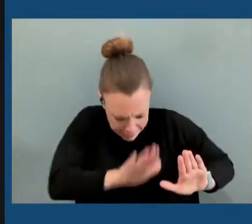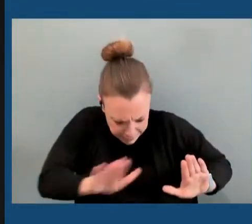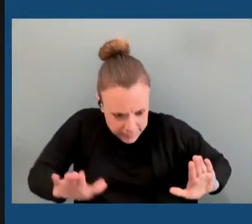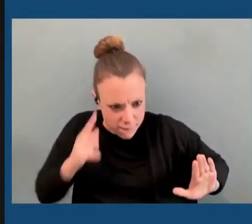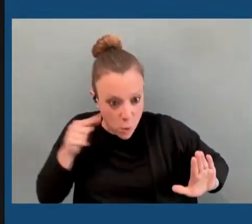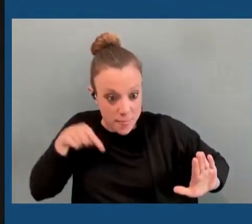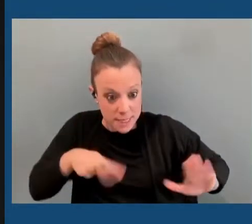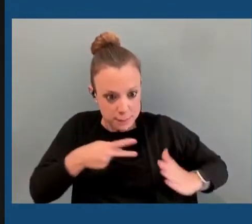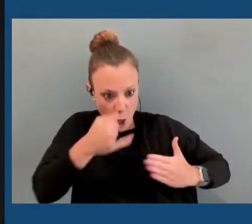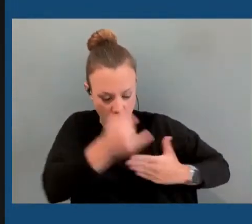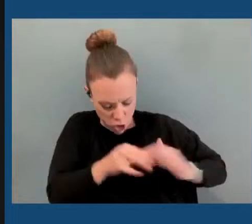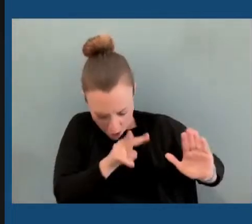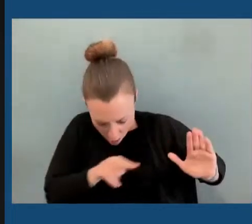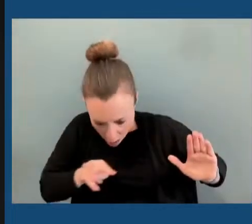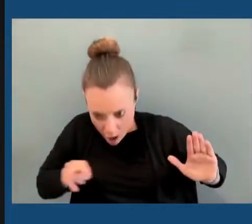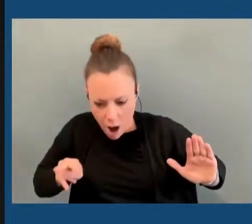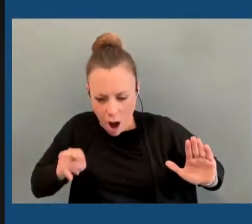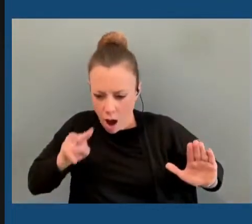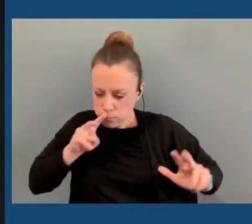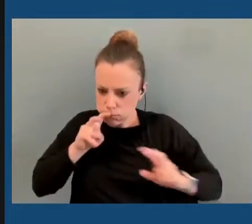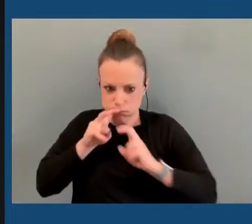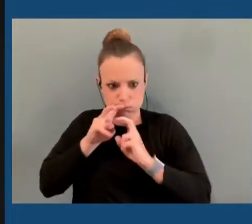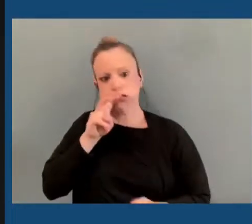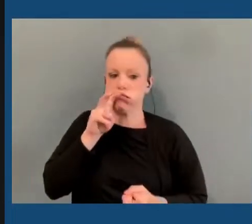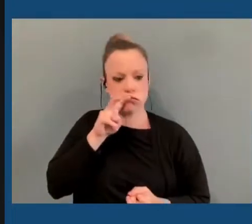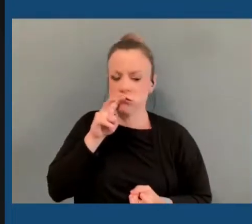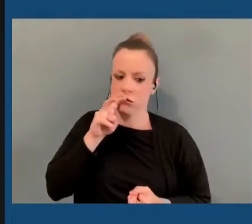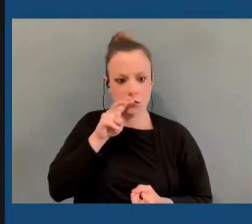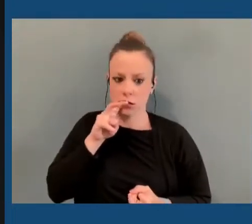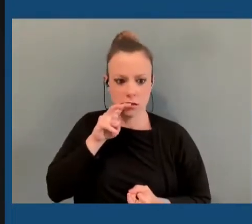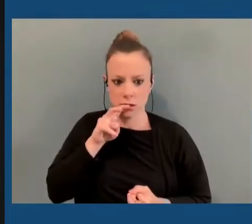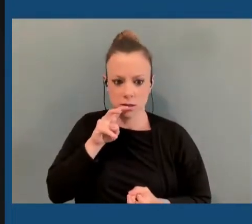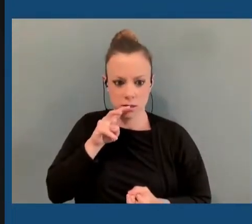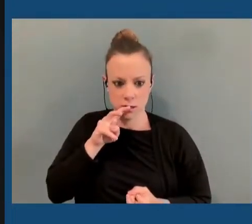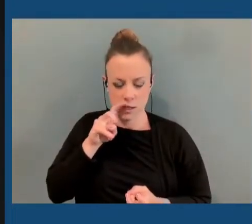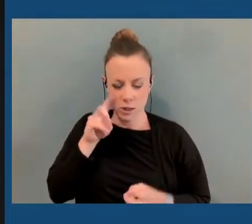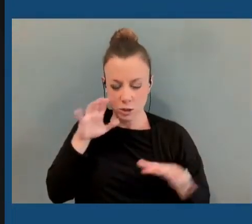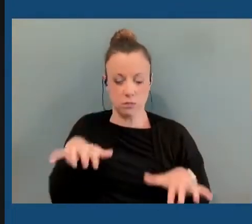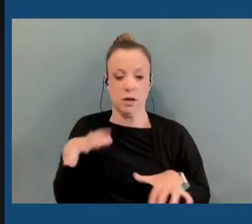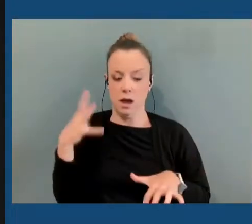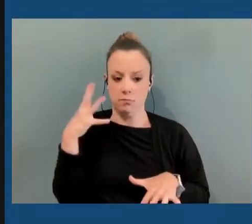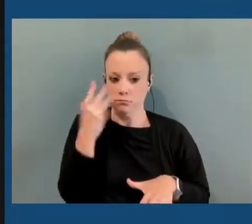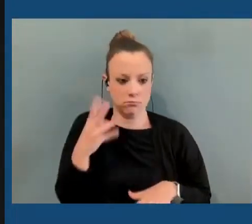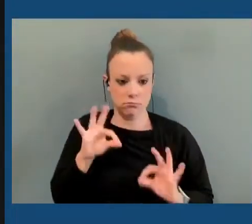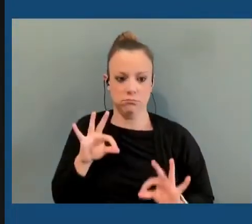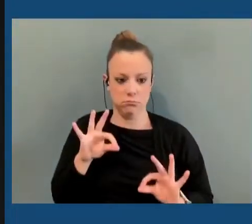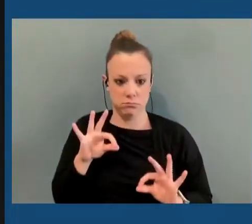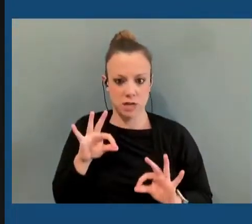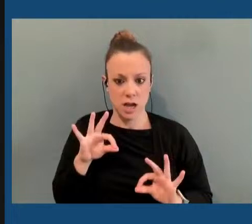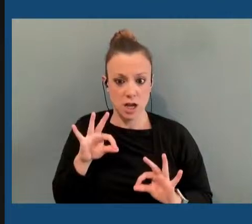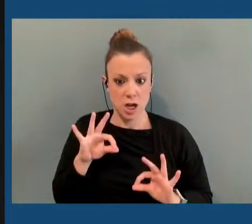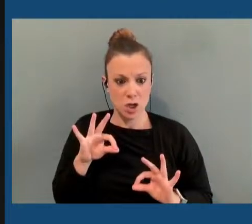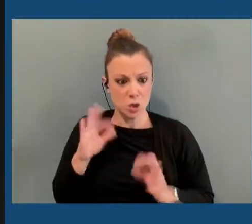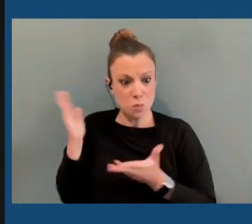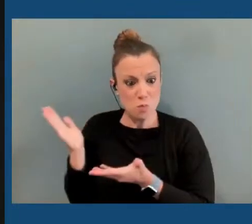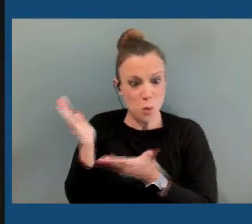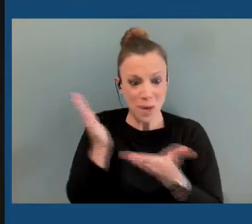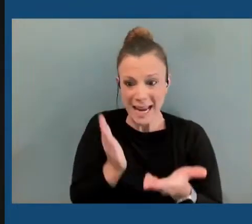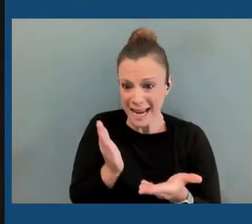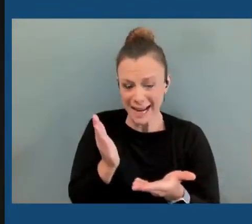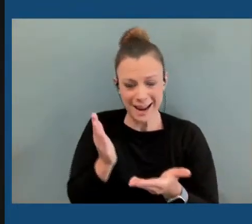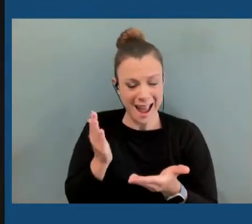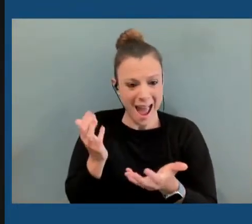absolutely blown away to bring what everyone has spoke about,